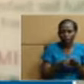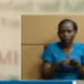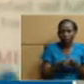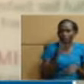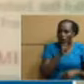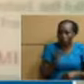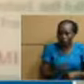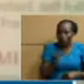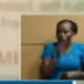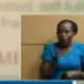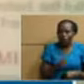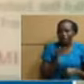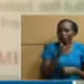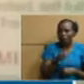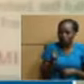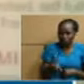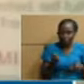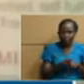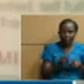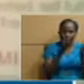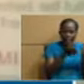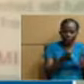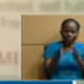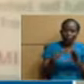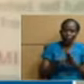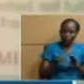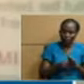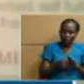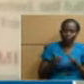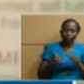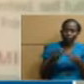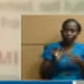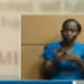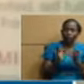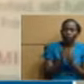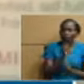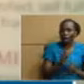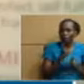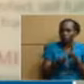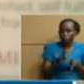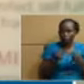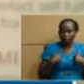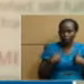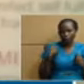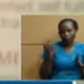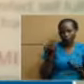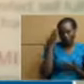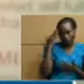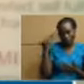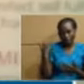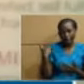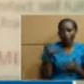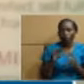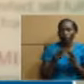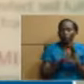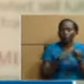older person association members, and also individual members who have a heart for older persons. I work as the head of programs here. Thank you very much, Fred,